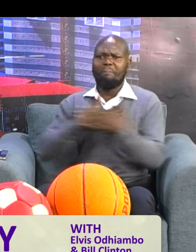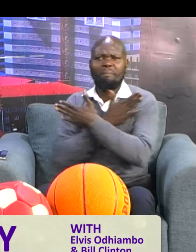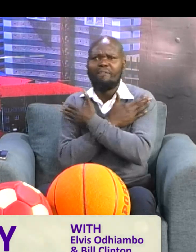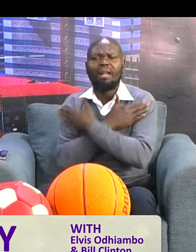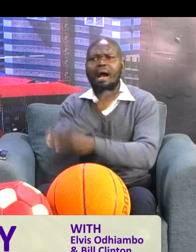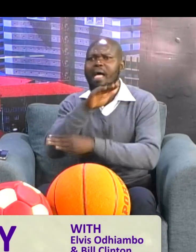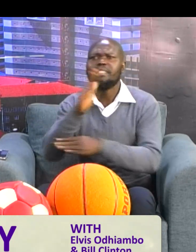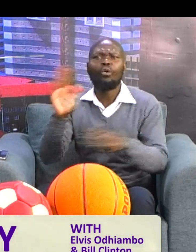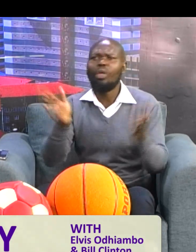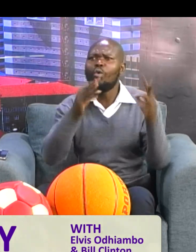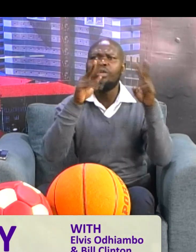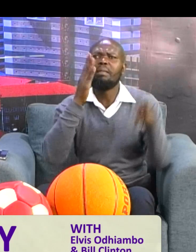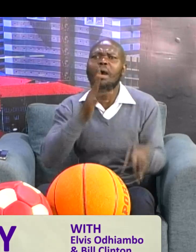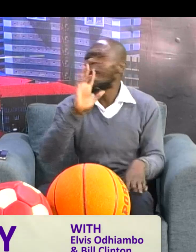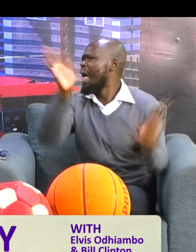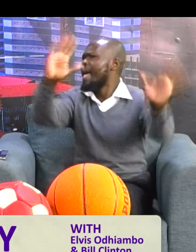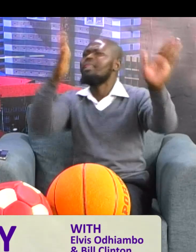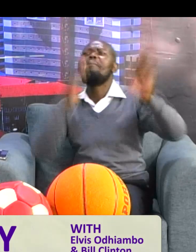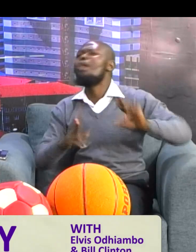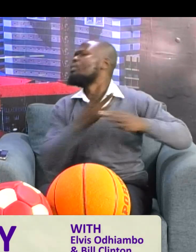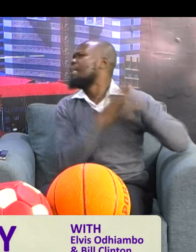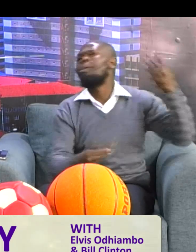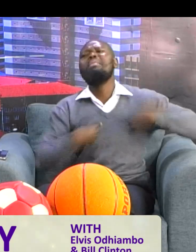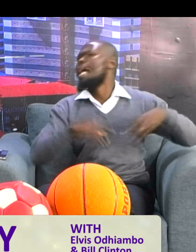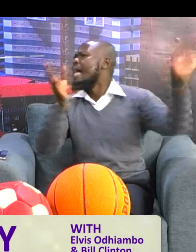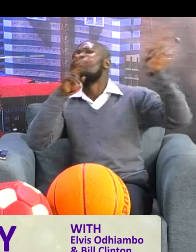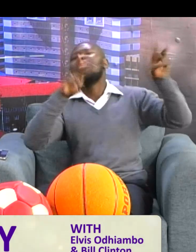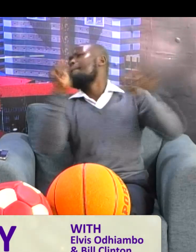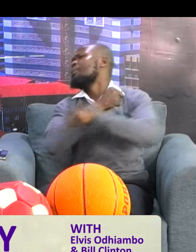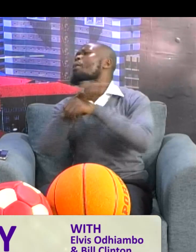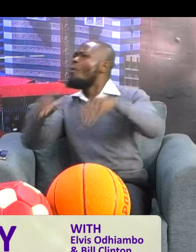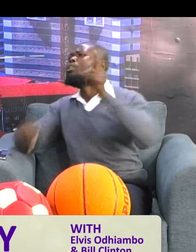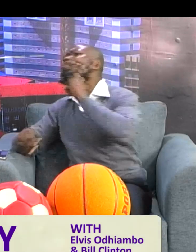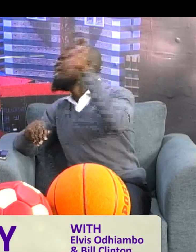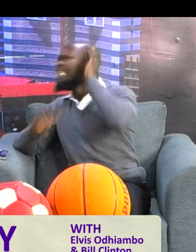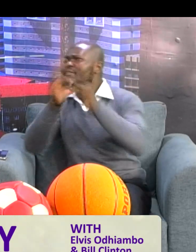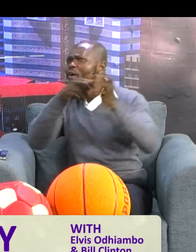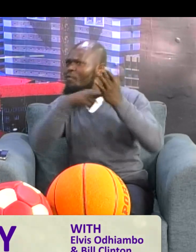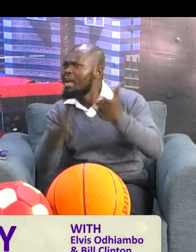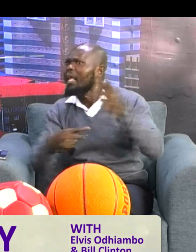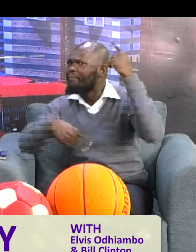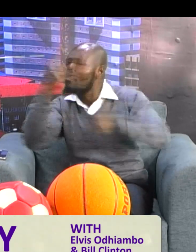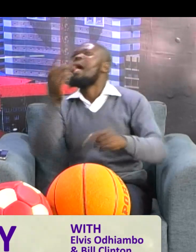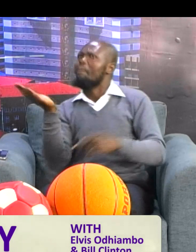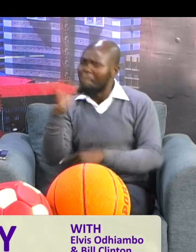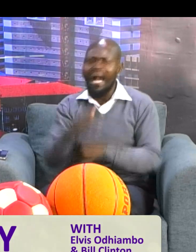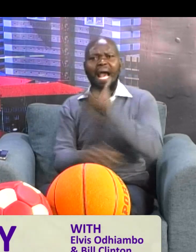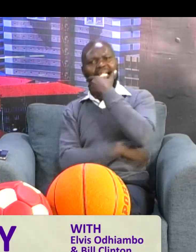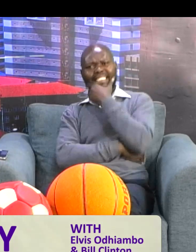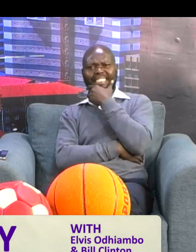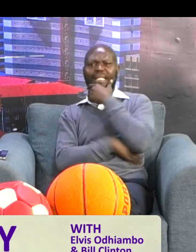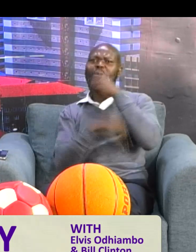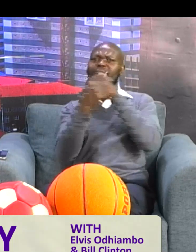Burnley. My friends, you know, who are watching, they were saying Manchester United, they cannot watch the game, always